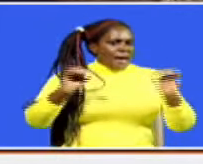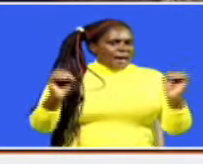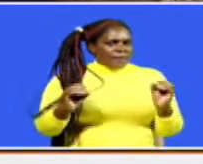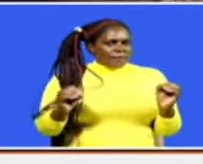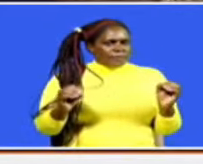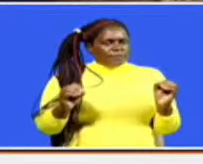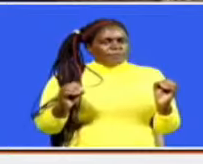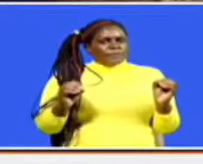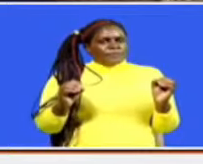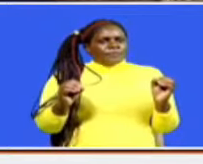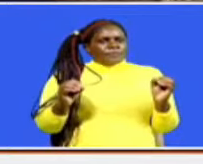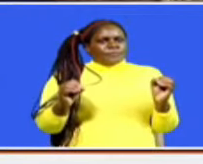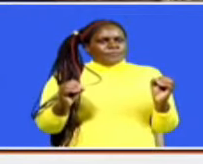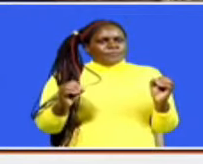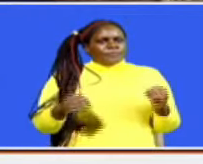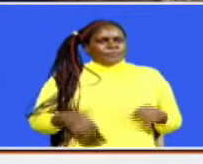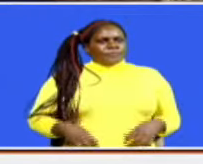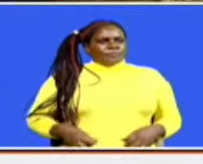less action